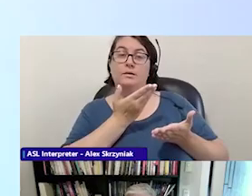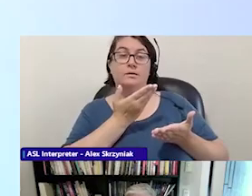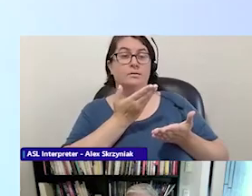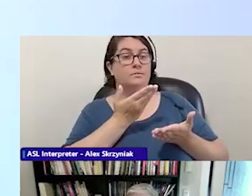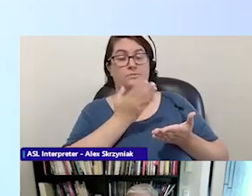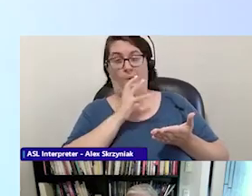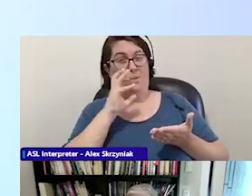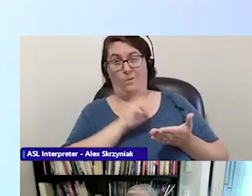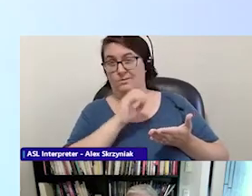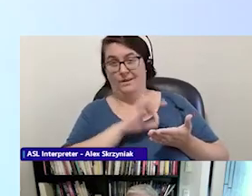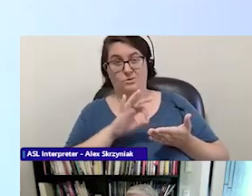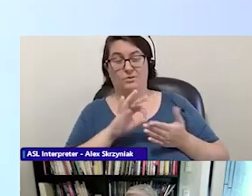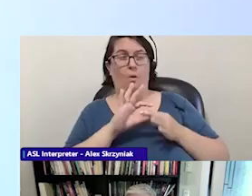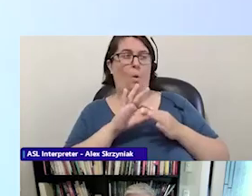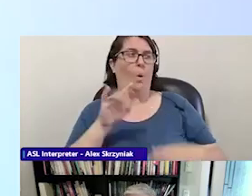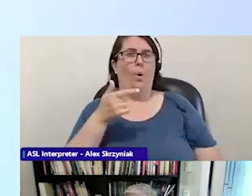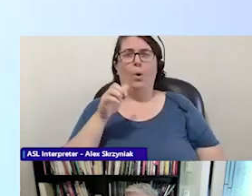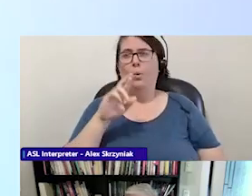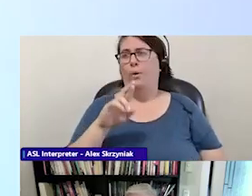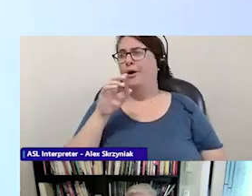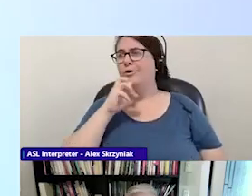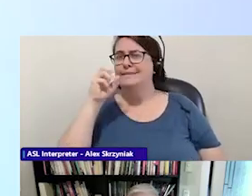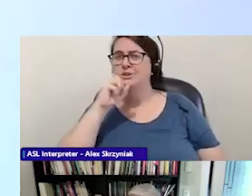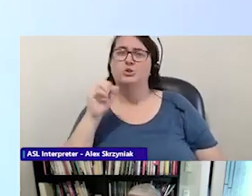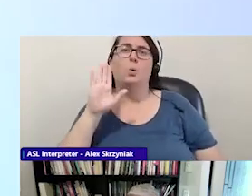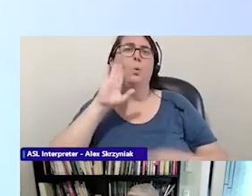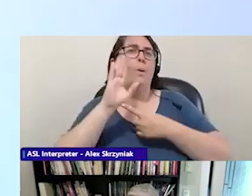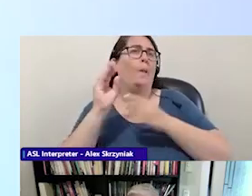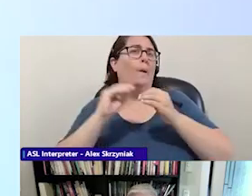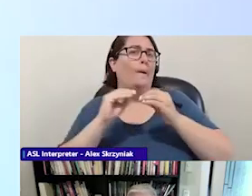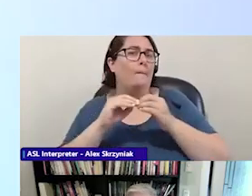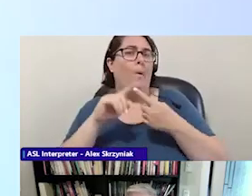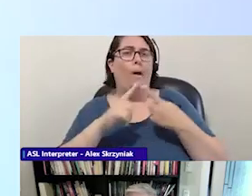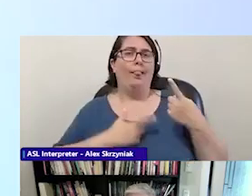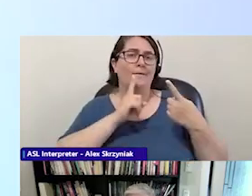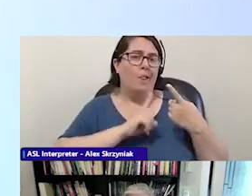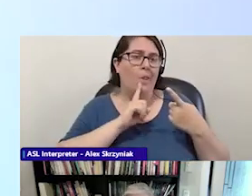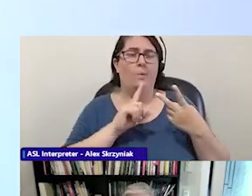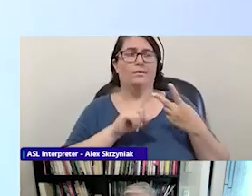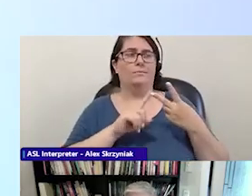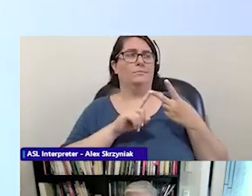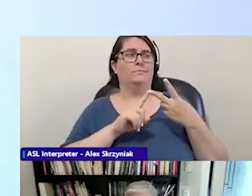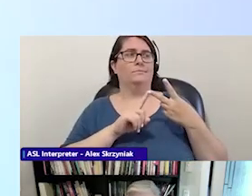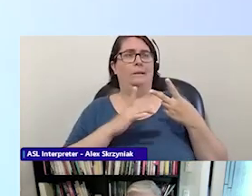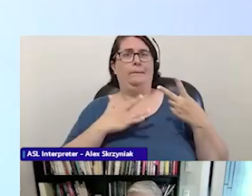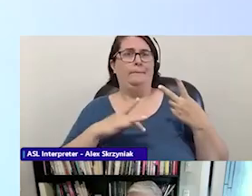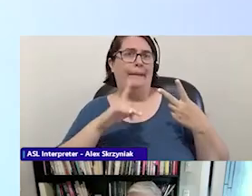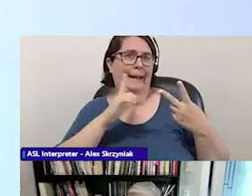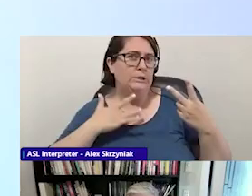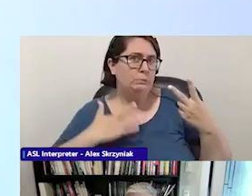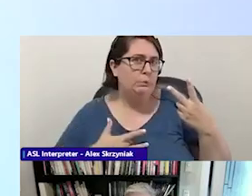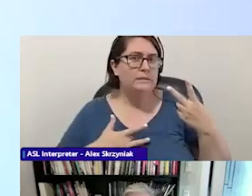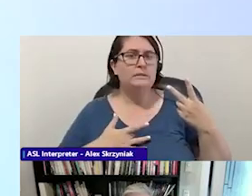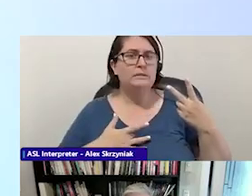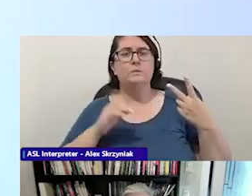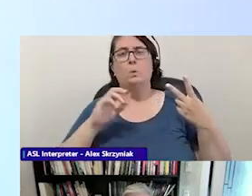research, that queer elders are more likely to live alone, they're more likely to be depressed or suffer from